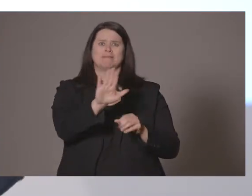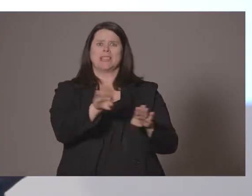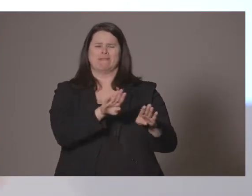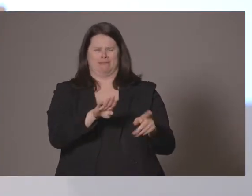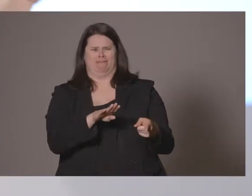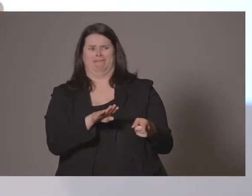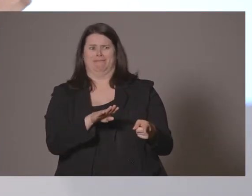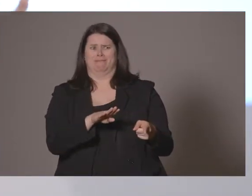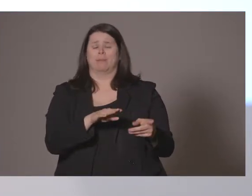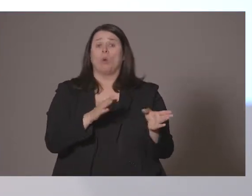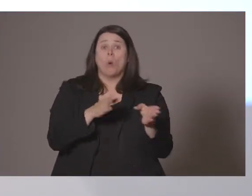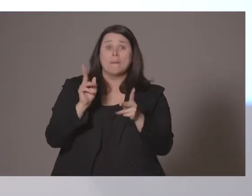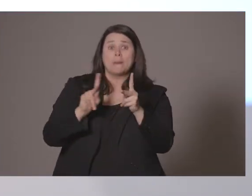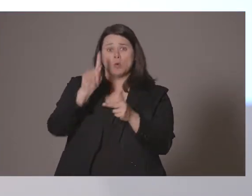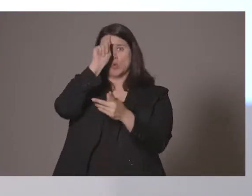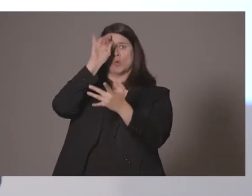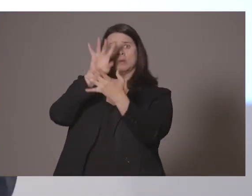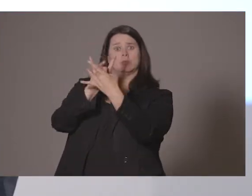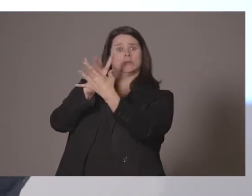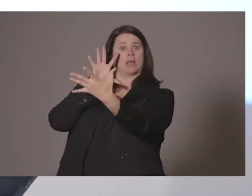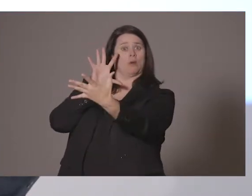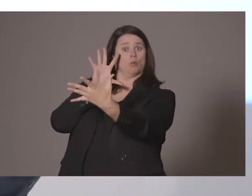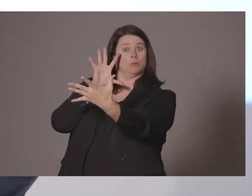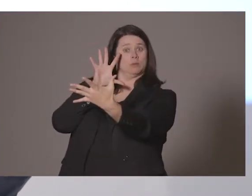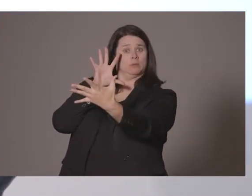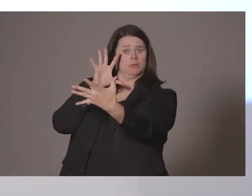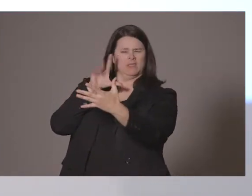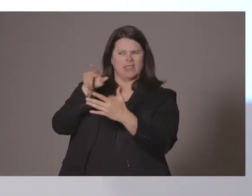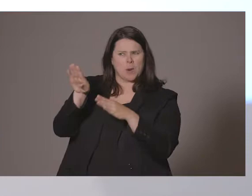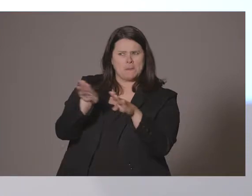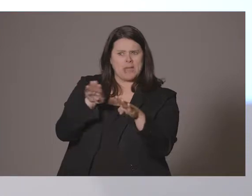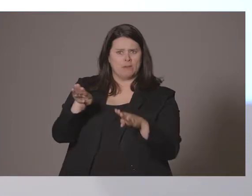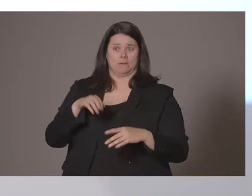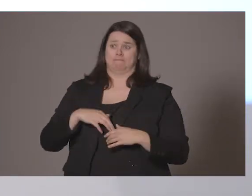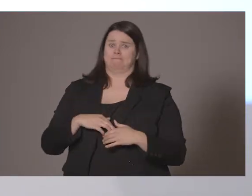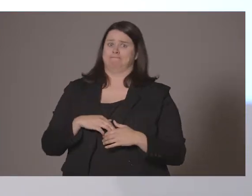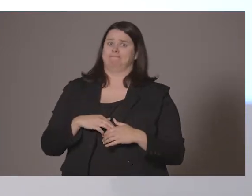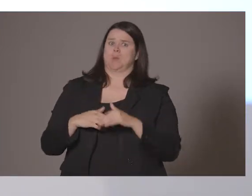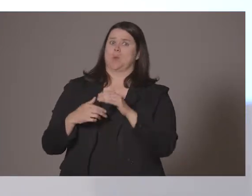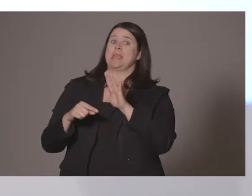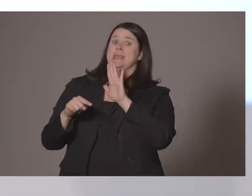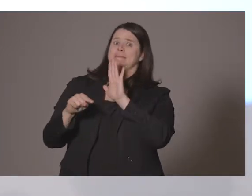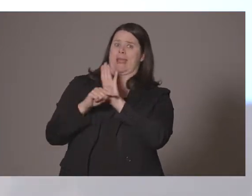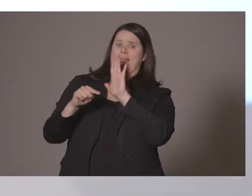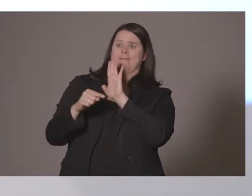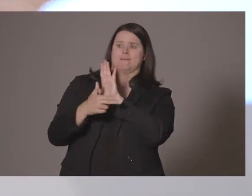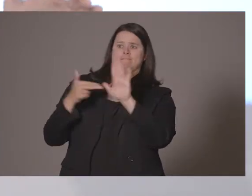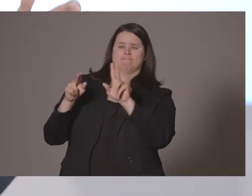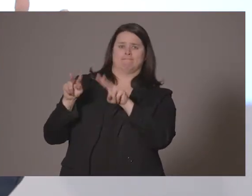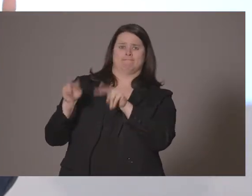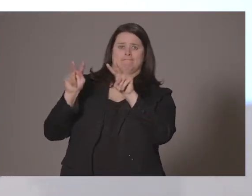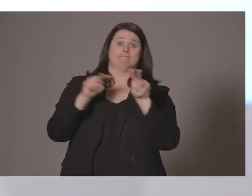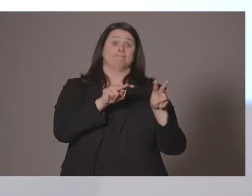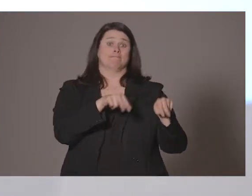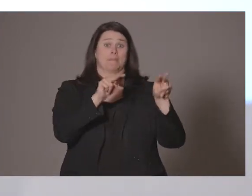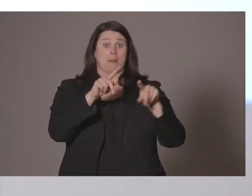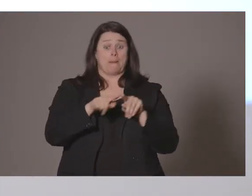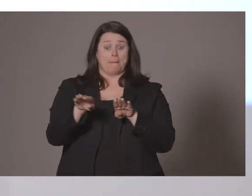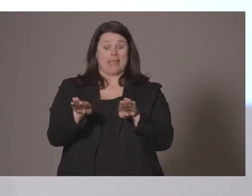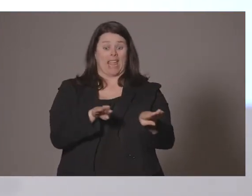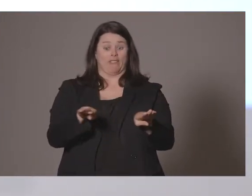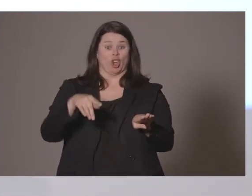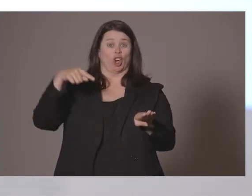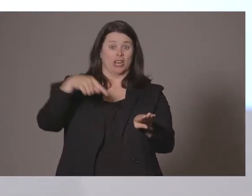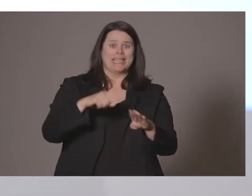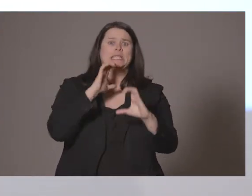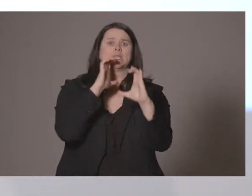psychotic behavior. We use these things colloquially even as negative labels, but behavior is communication. Behavior